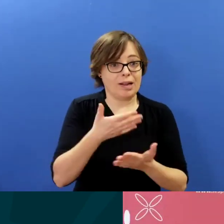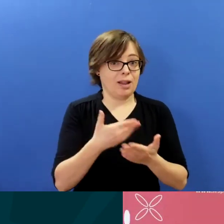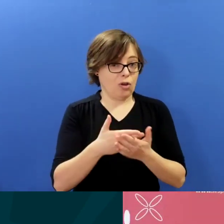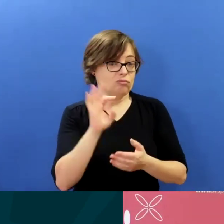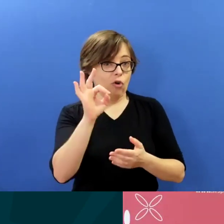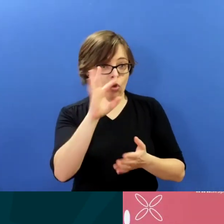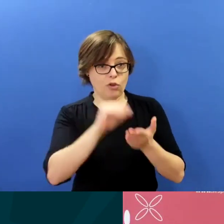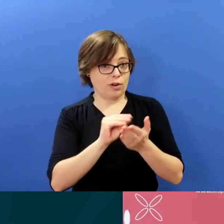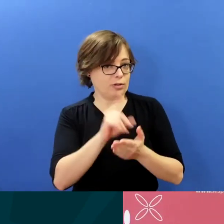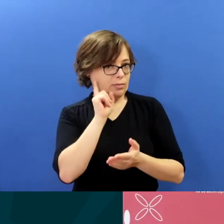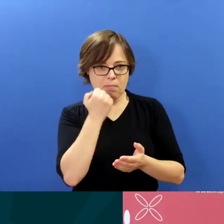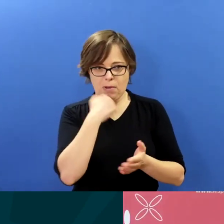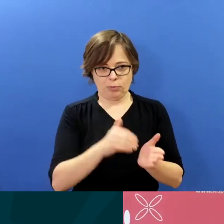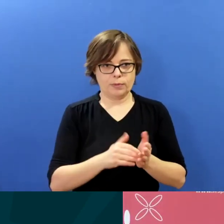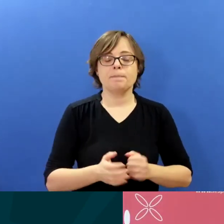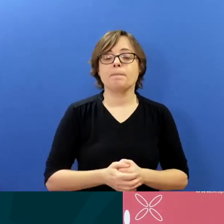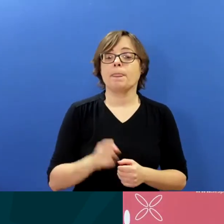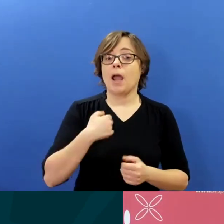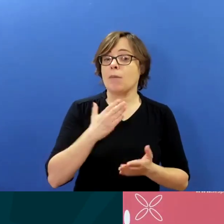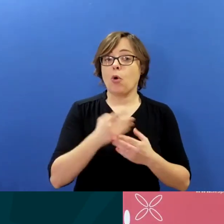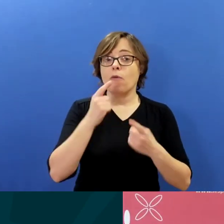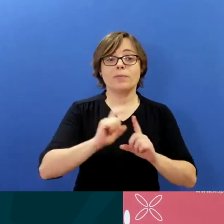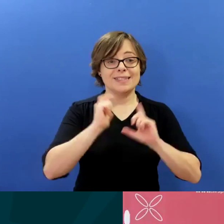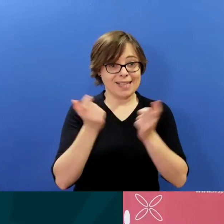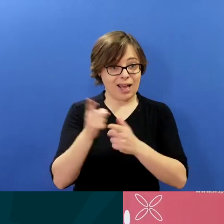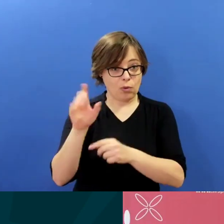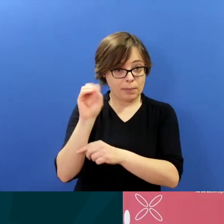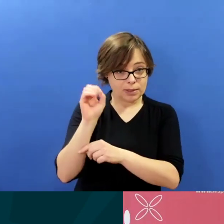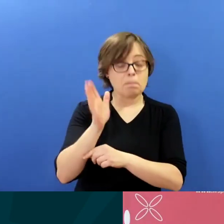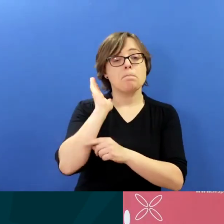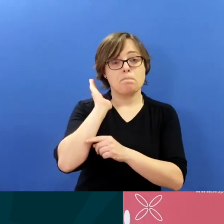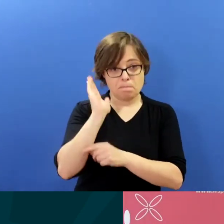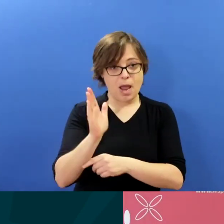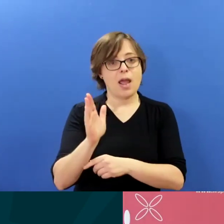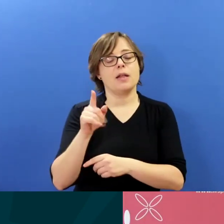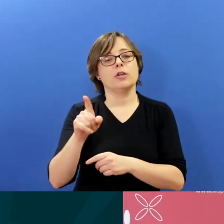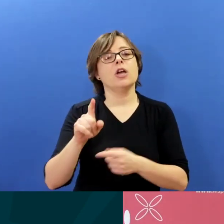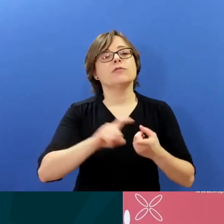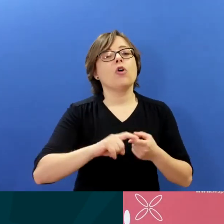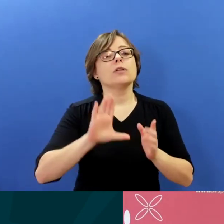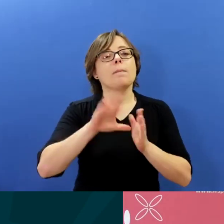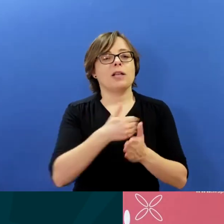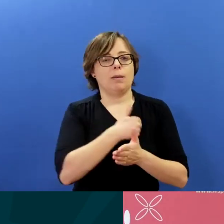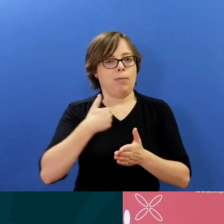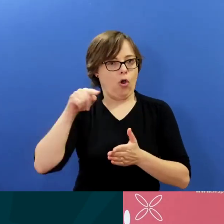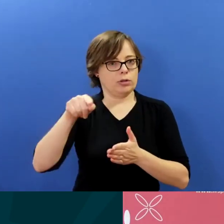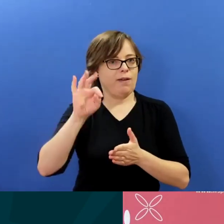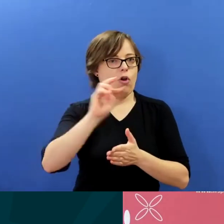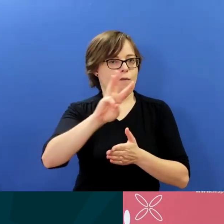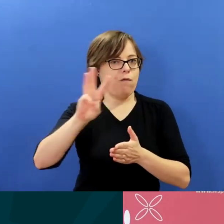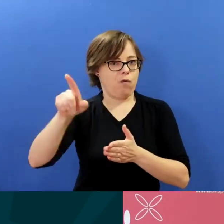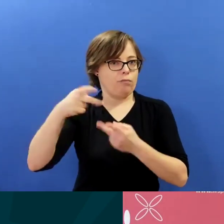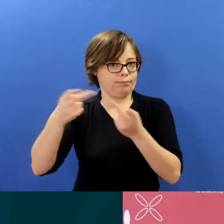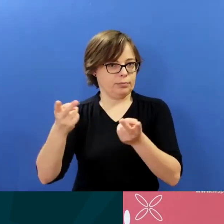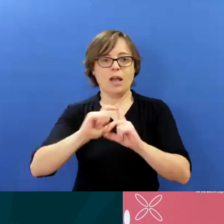is particularly valuable. Let me just add that the whole presentation will be available on the